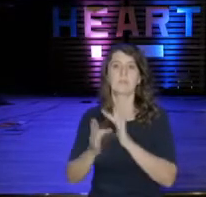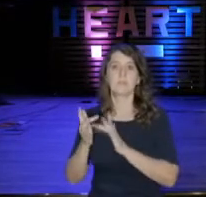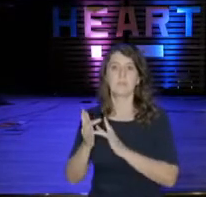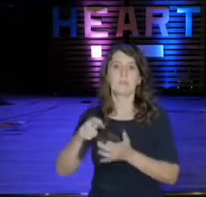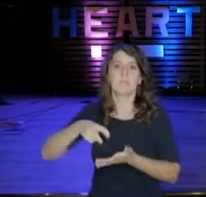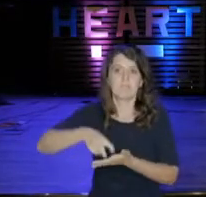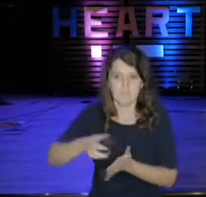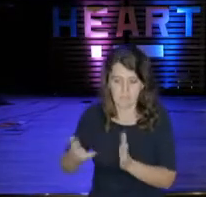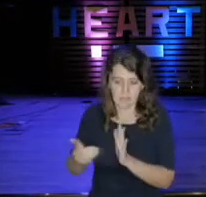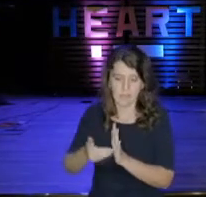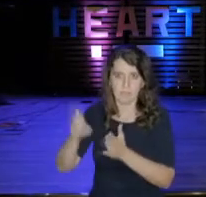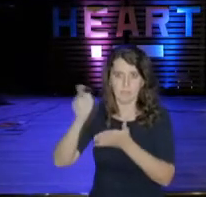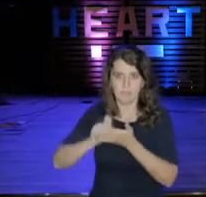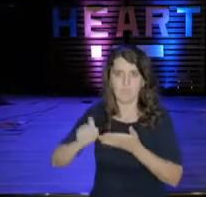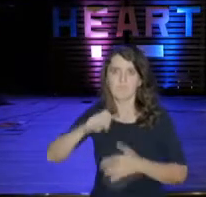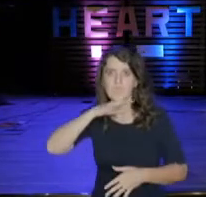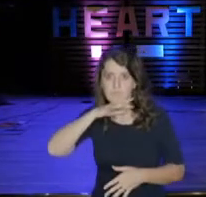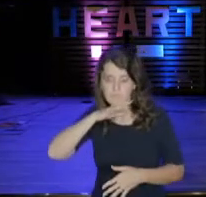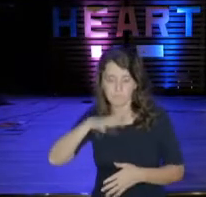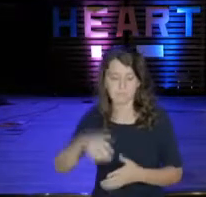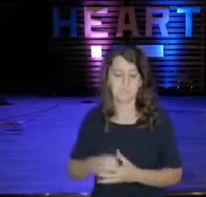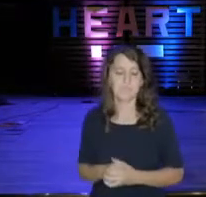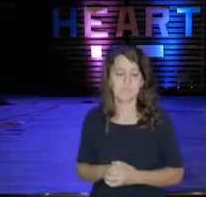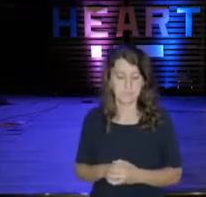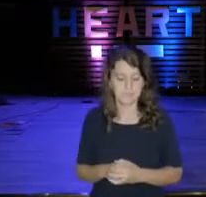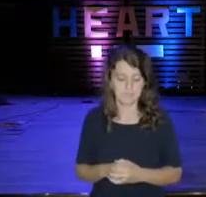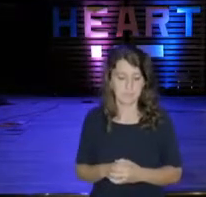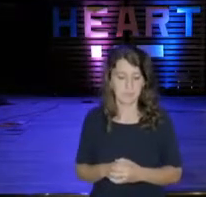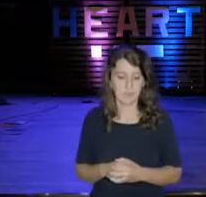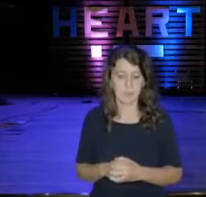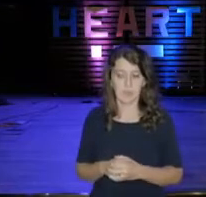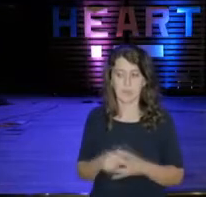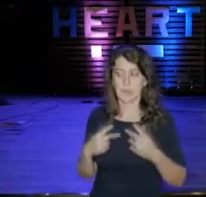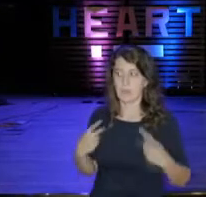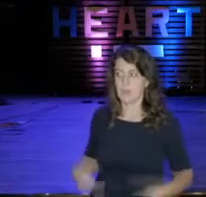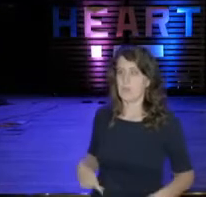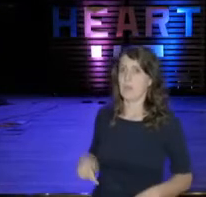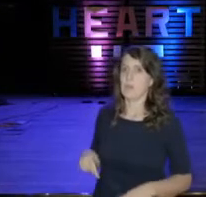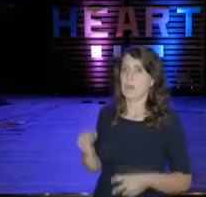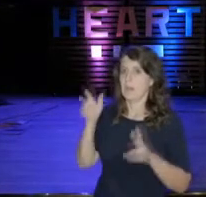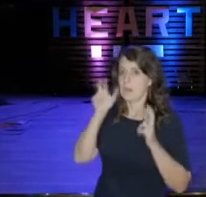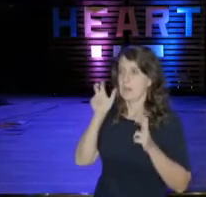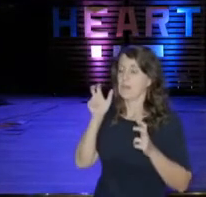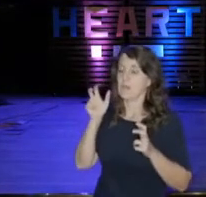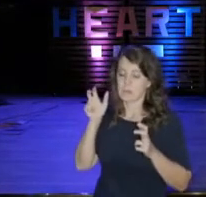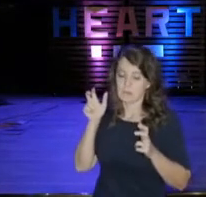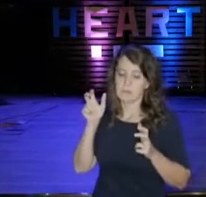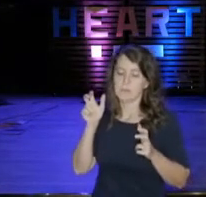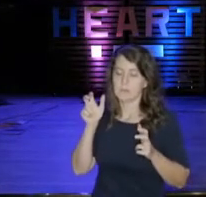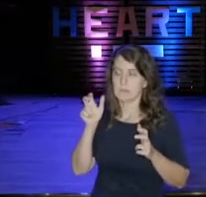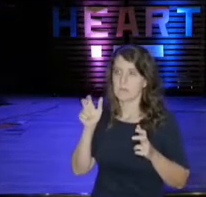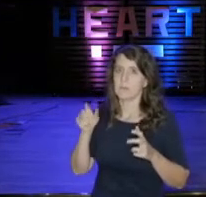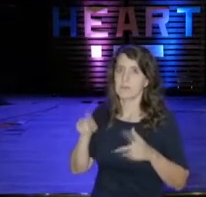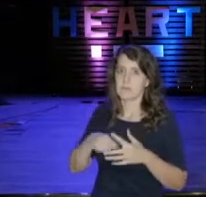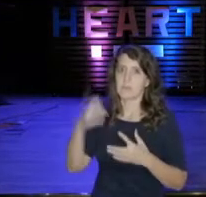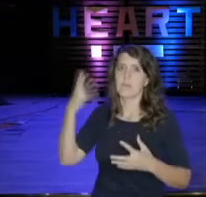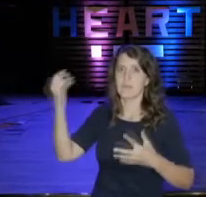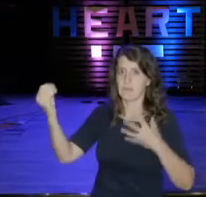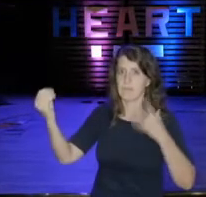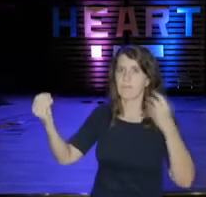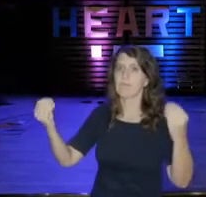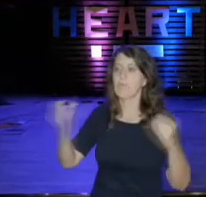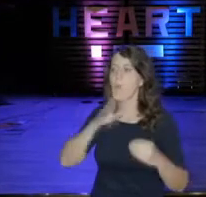dust. When the accusers heard this, they slipped away one by one, beginning with the